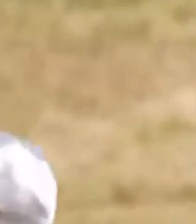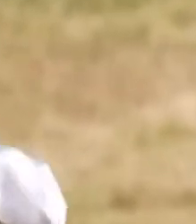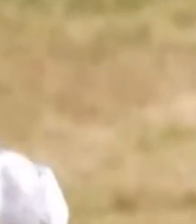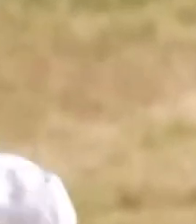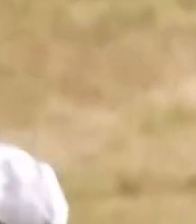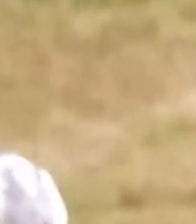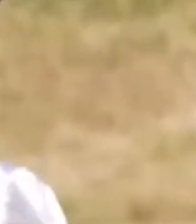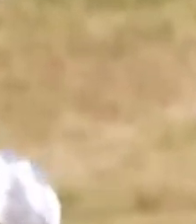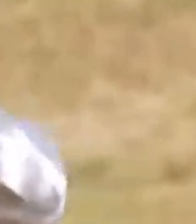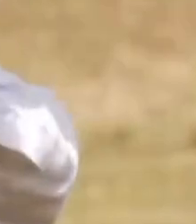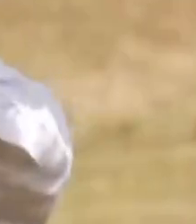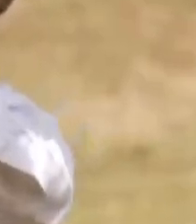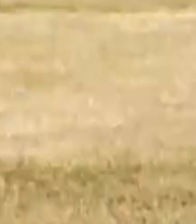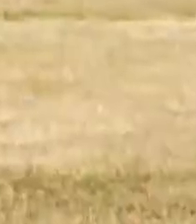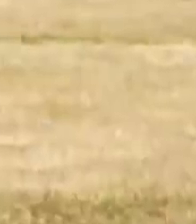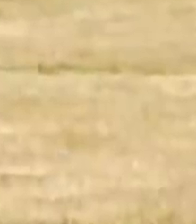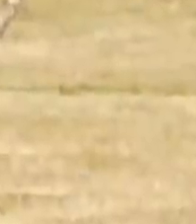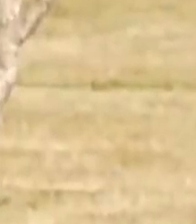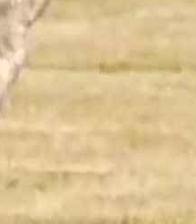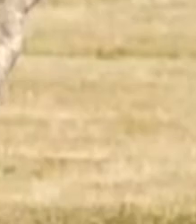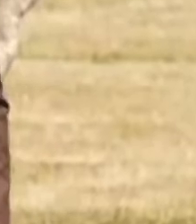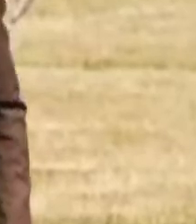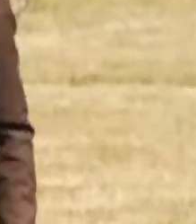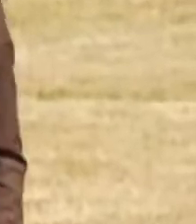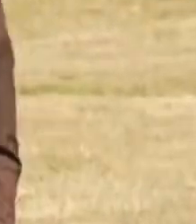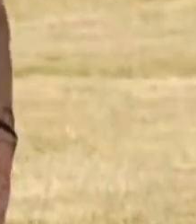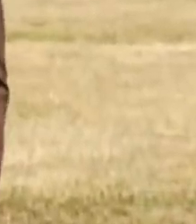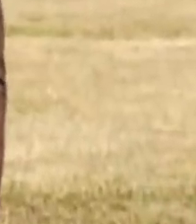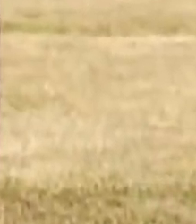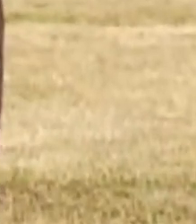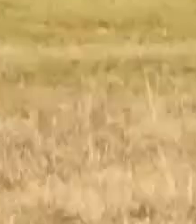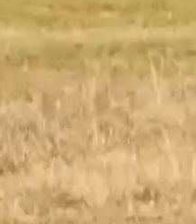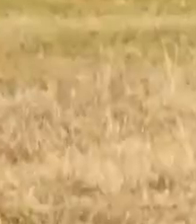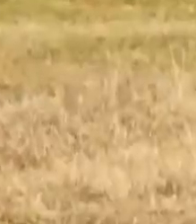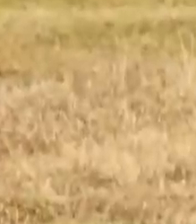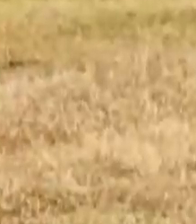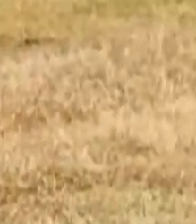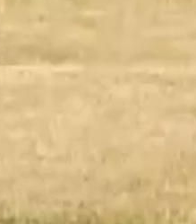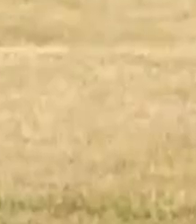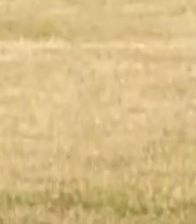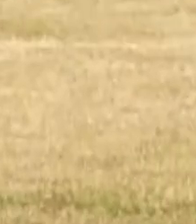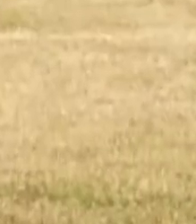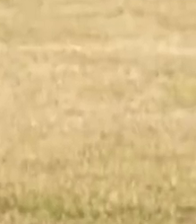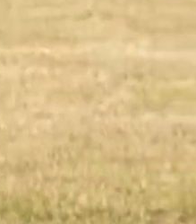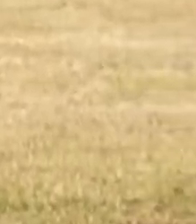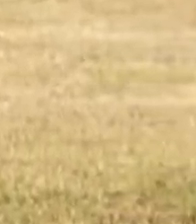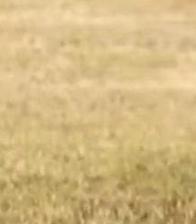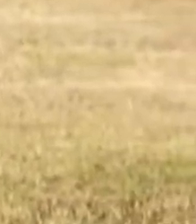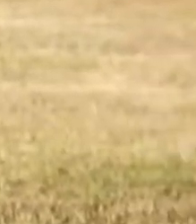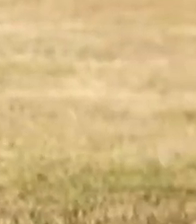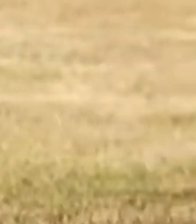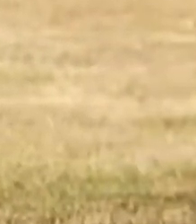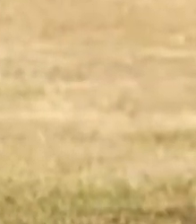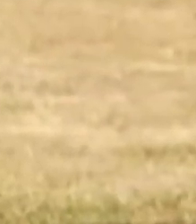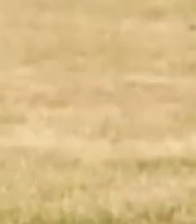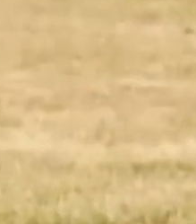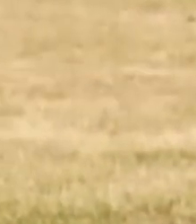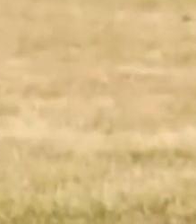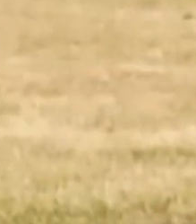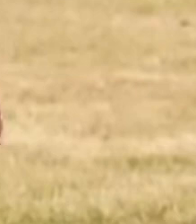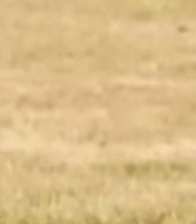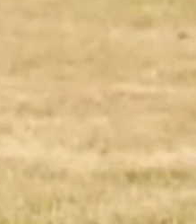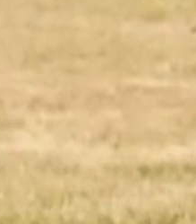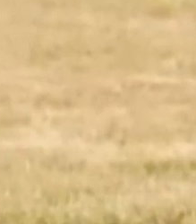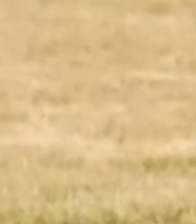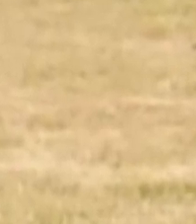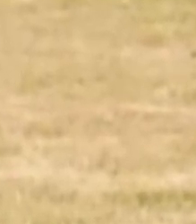the facts of life which won't change the fact that you are of creation. Let things begin with you. See, you are created